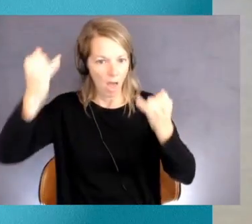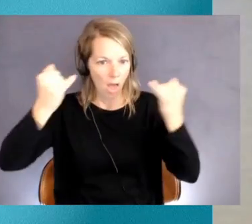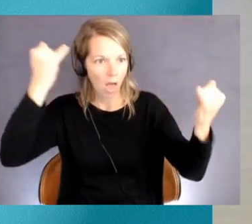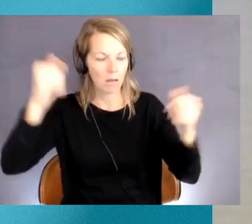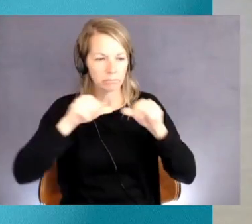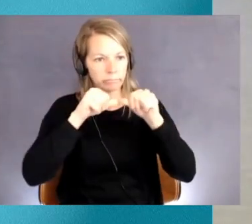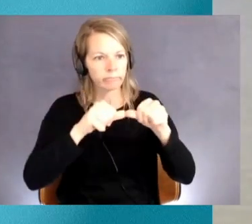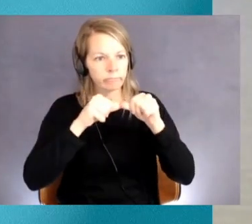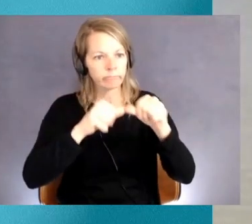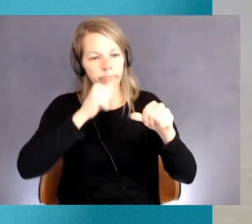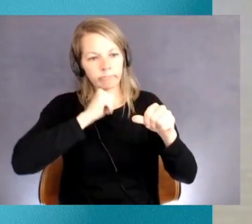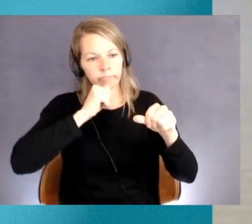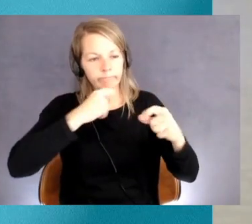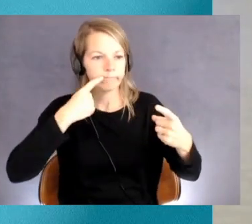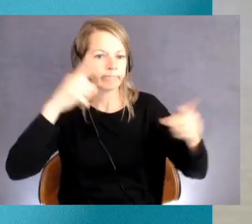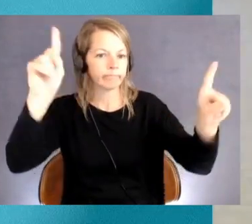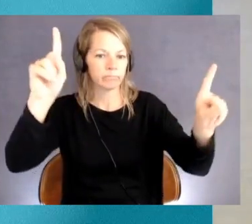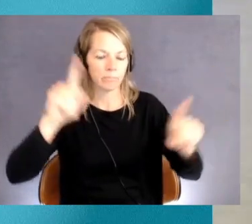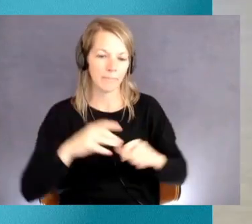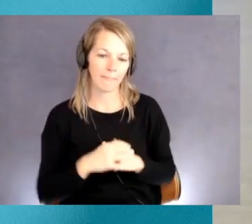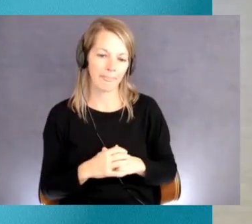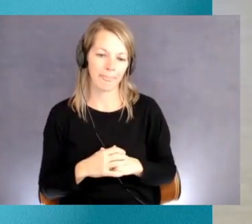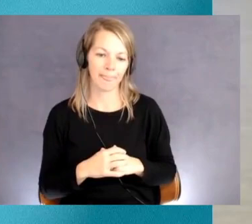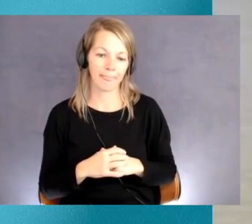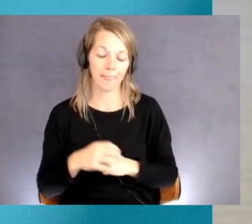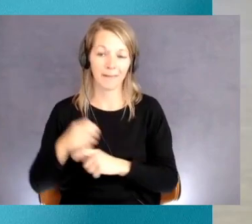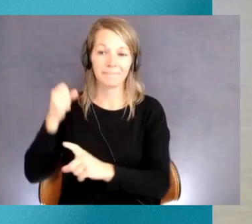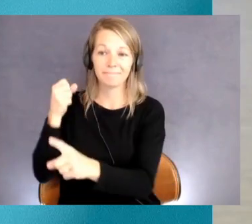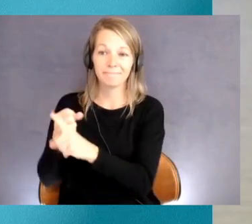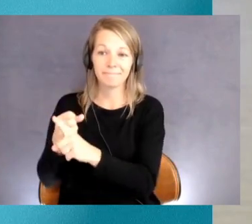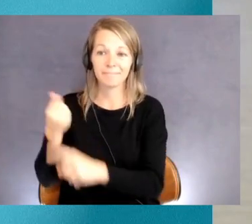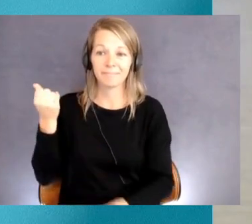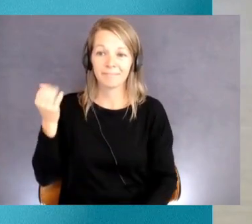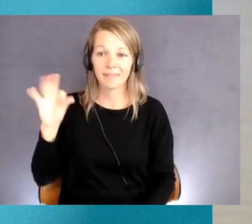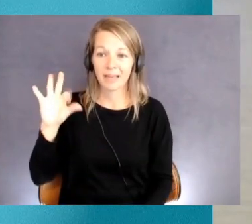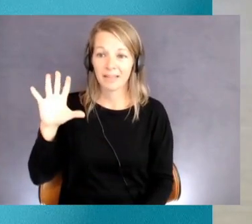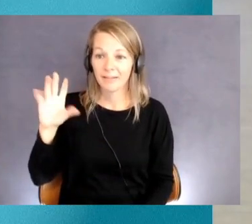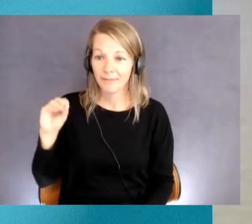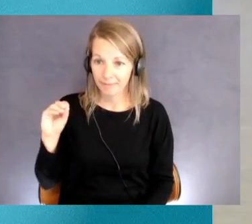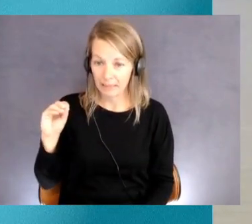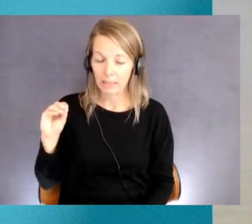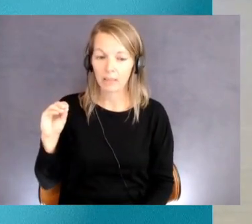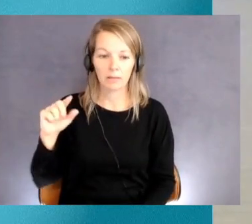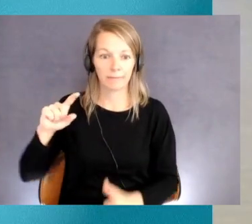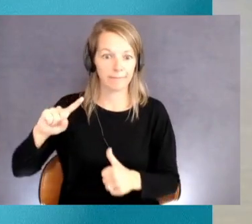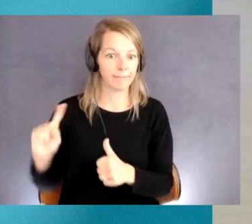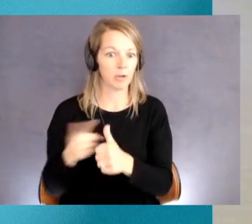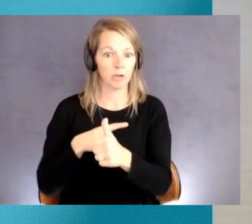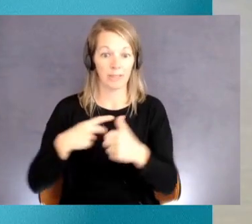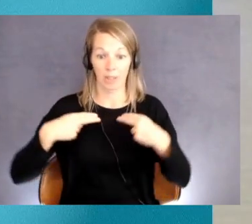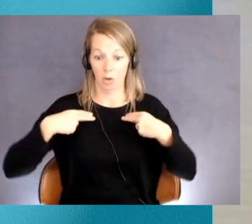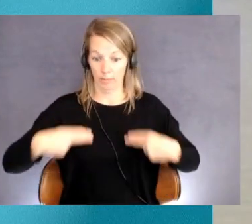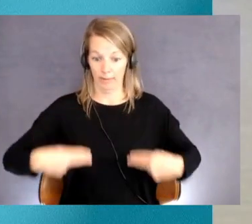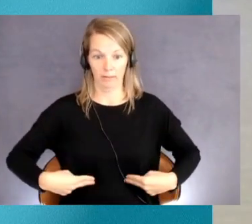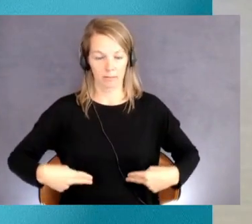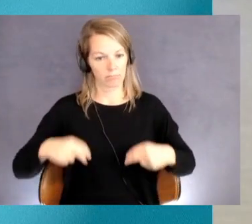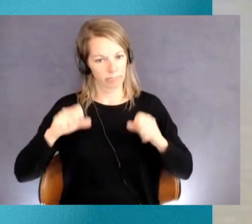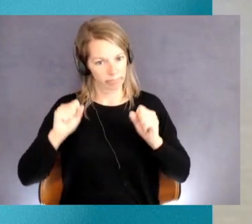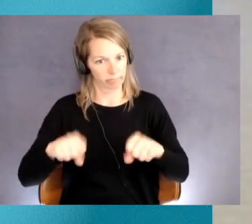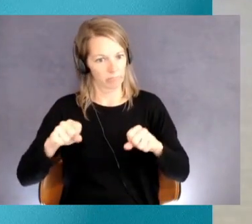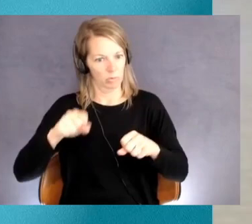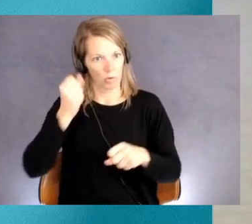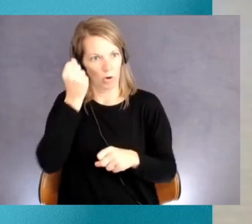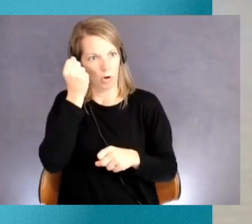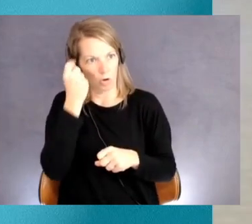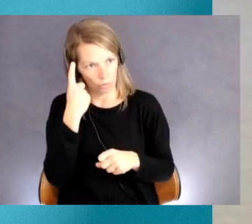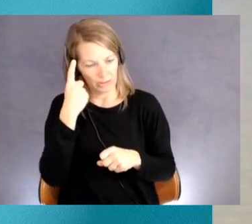on it. Well, in 1950, it became the very first time that human beings were able to understand the